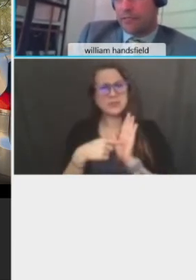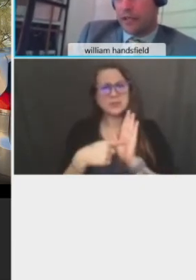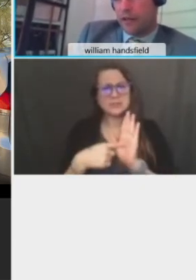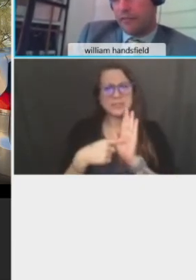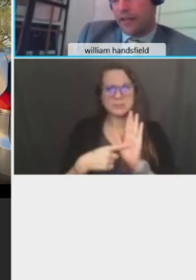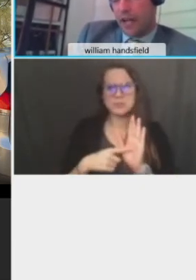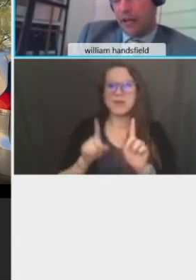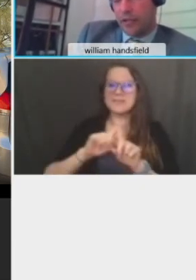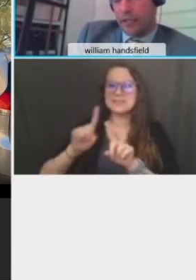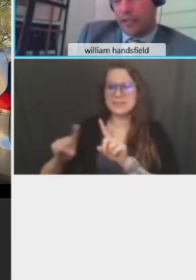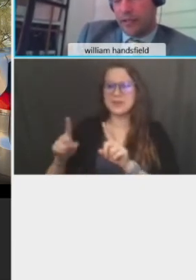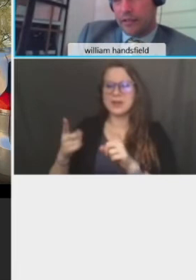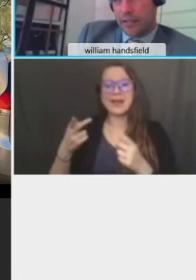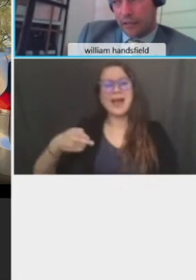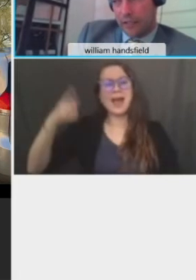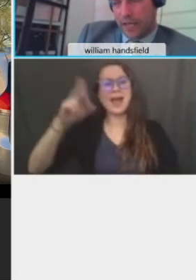quality